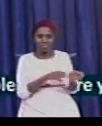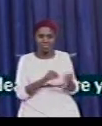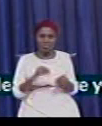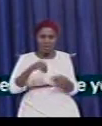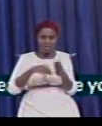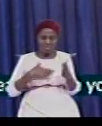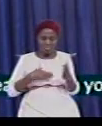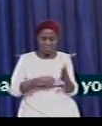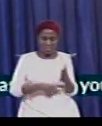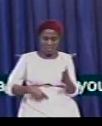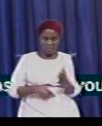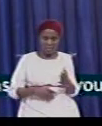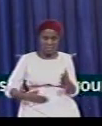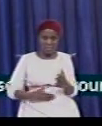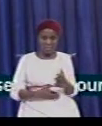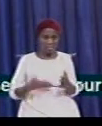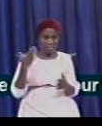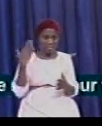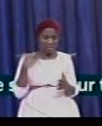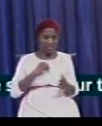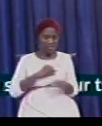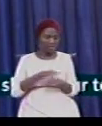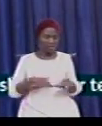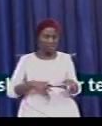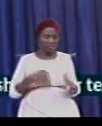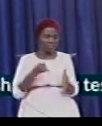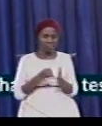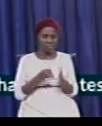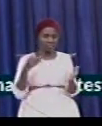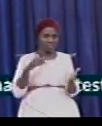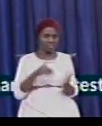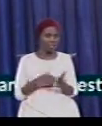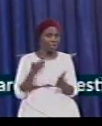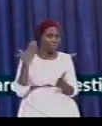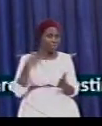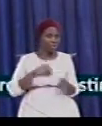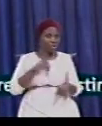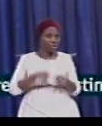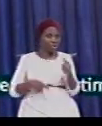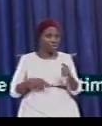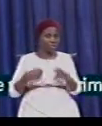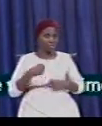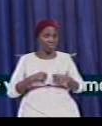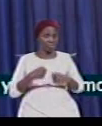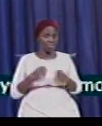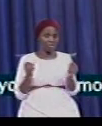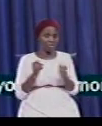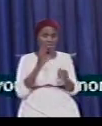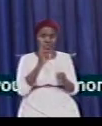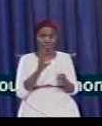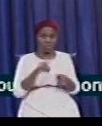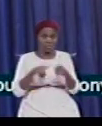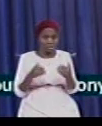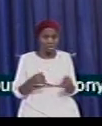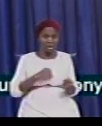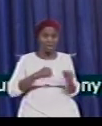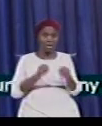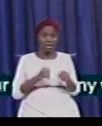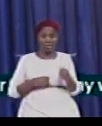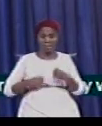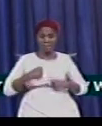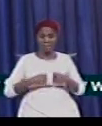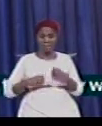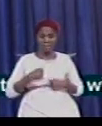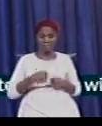that Sunday. I don't bath cold water when I'm in my menses, but I bath cold water, and I was testing